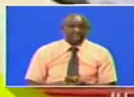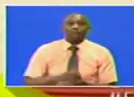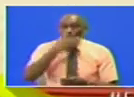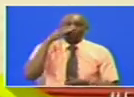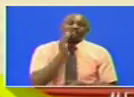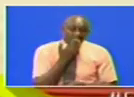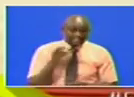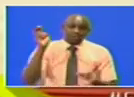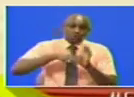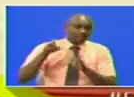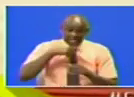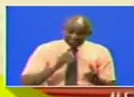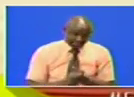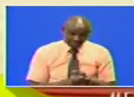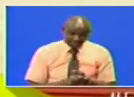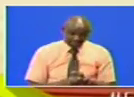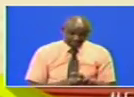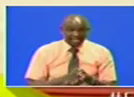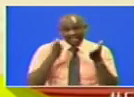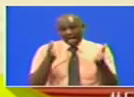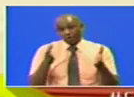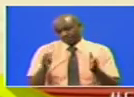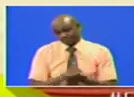Mudavadi ametujoin. Sasa